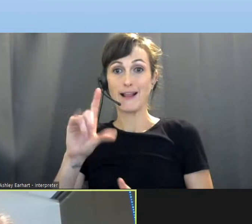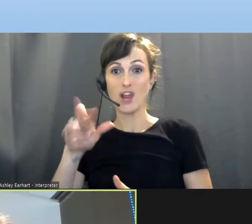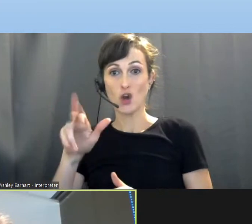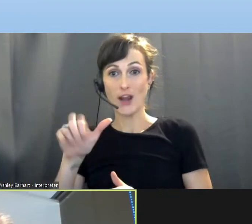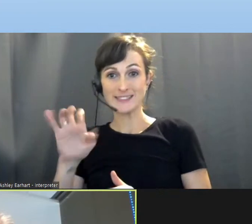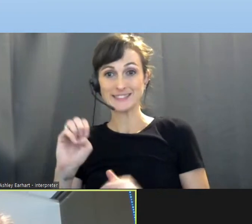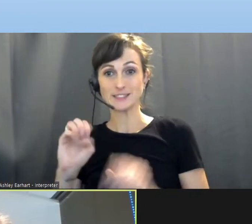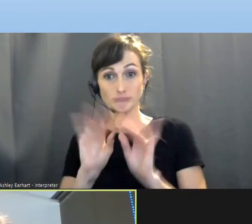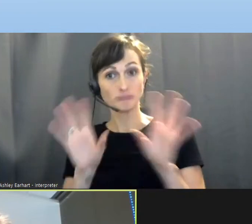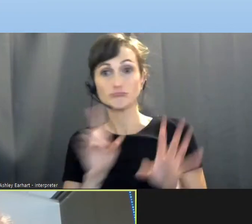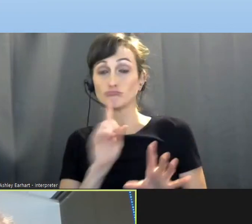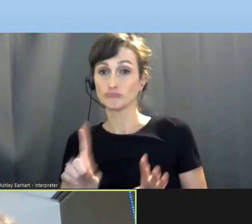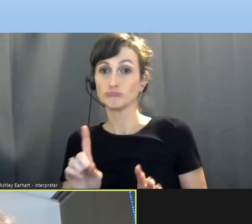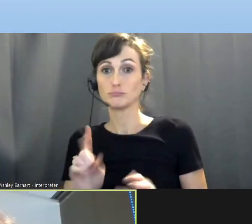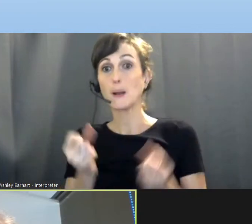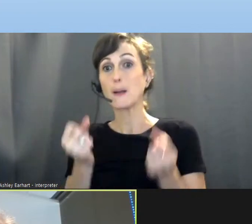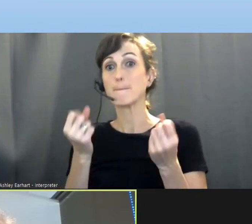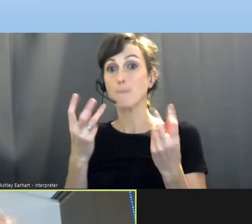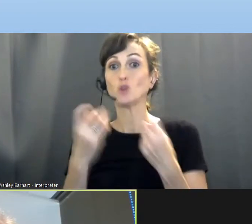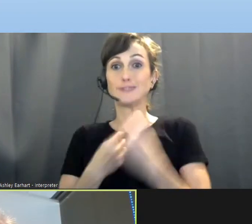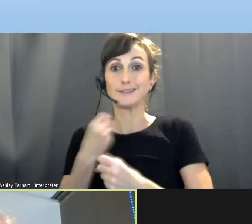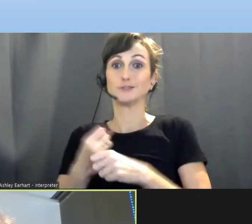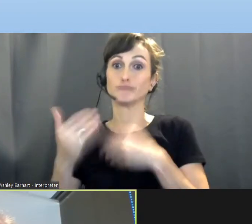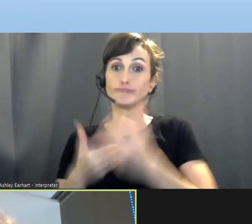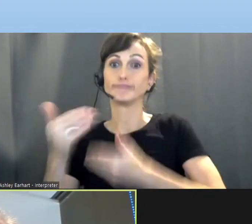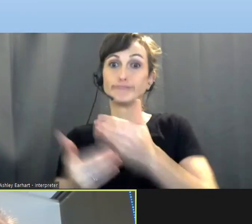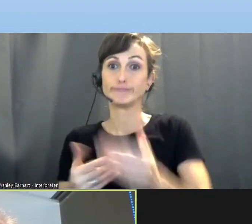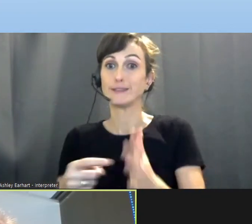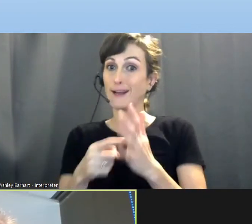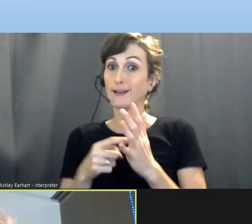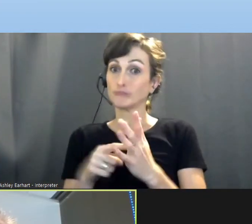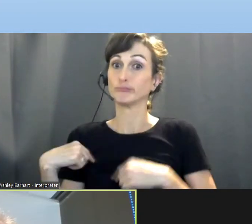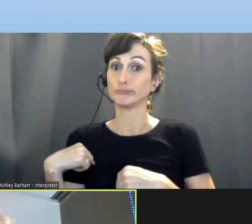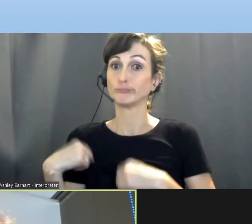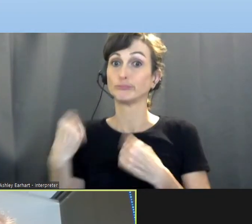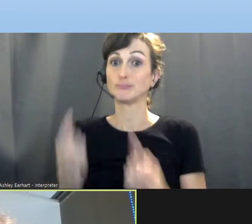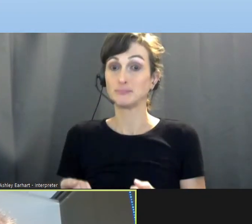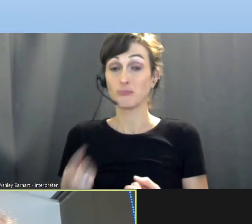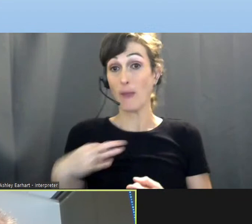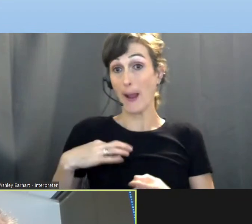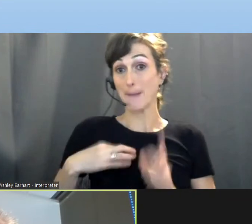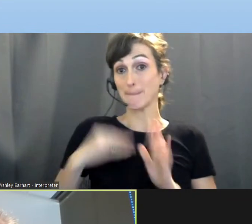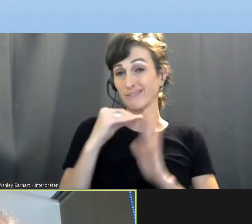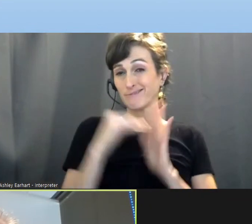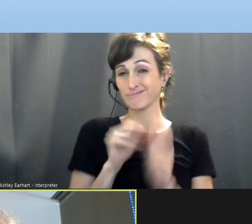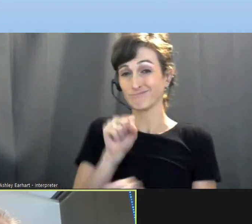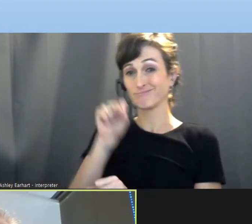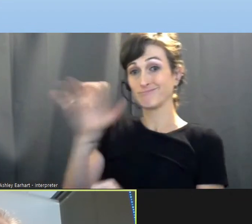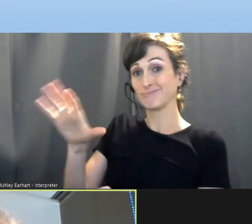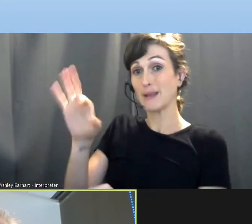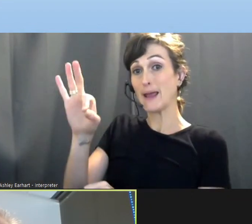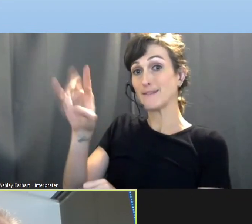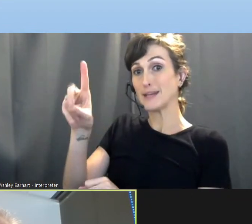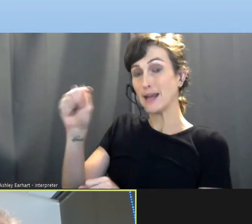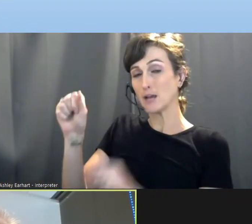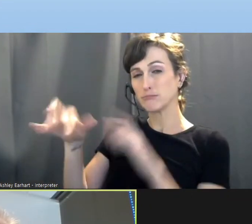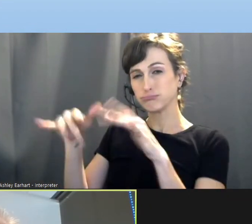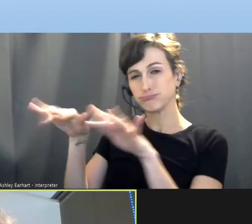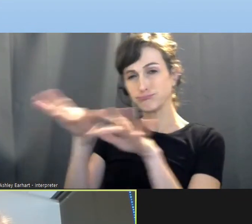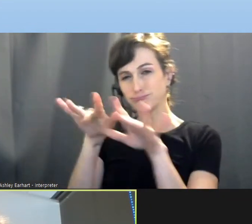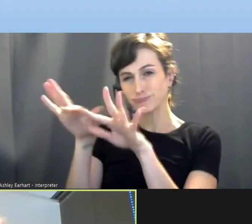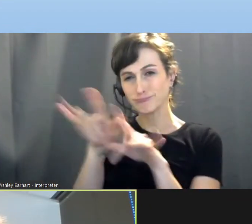takes quite a while. The application is submitted, and there's a full review by the FDA to make sure it meets the safety